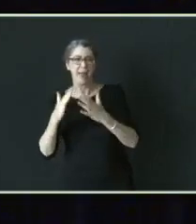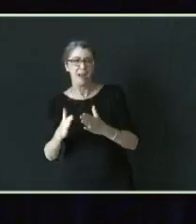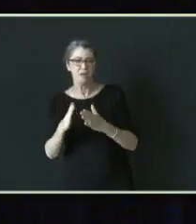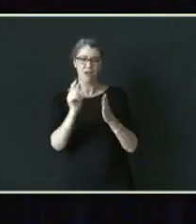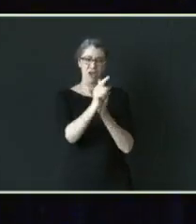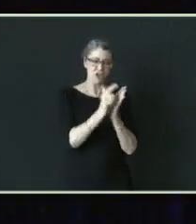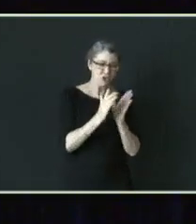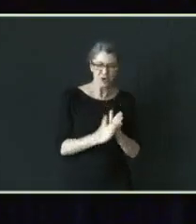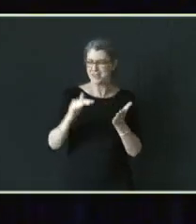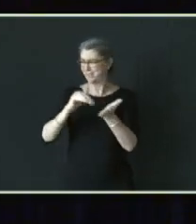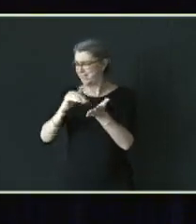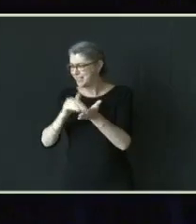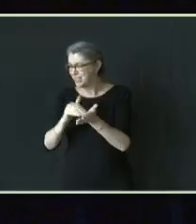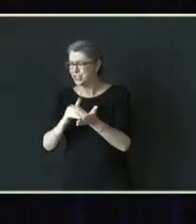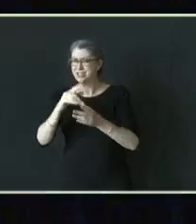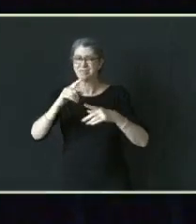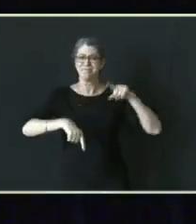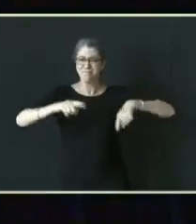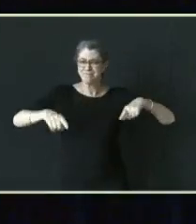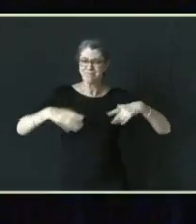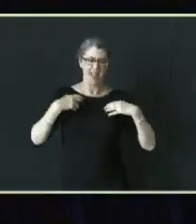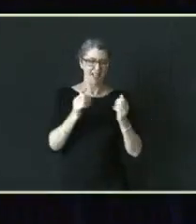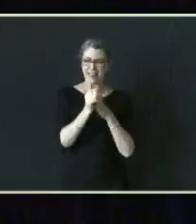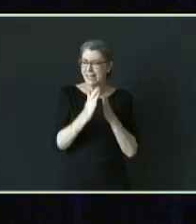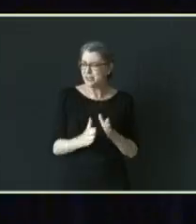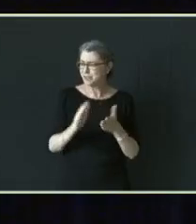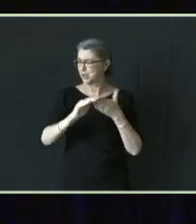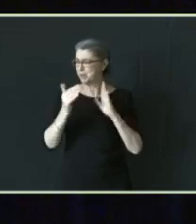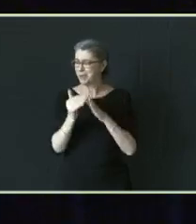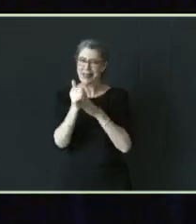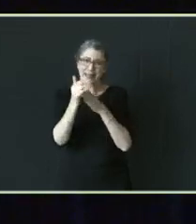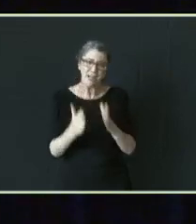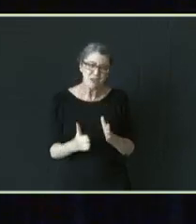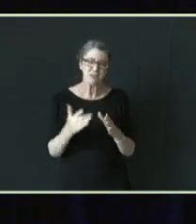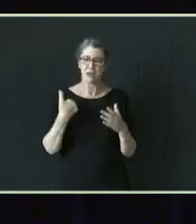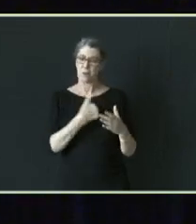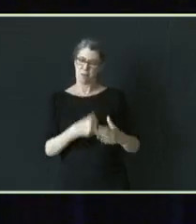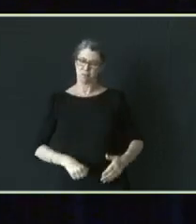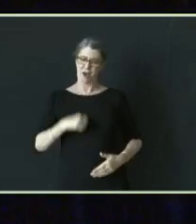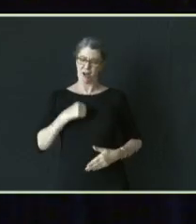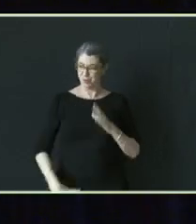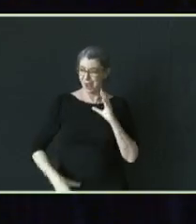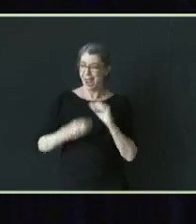attorneys, physicians, health leaders, community leaders, we're proud to